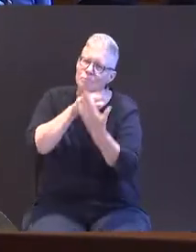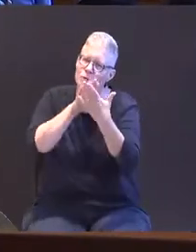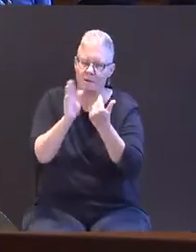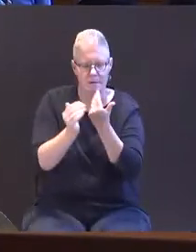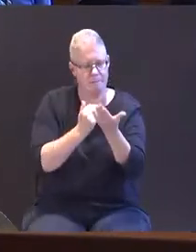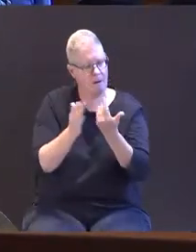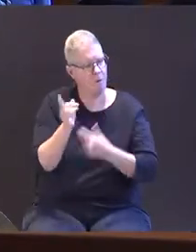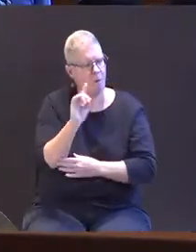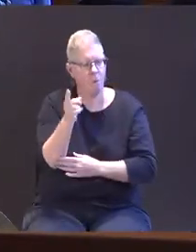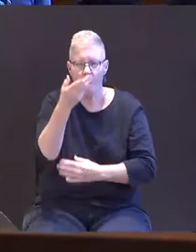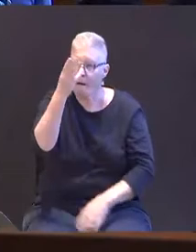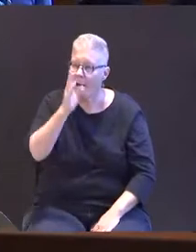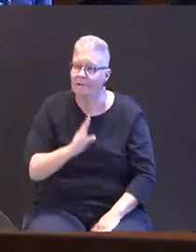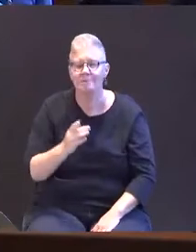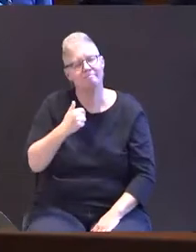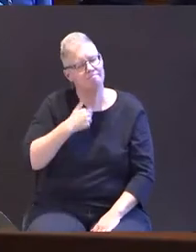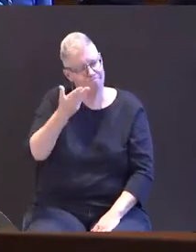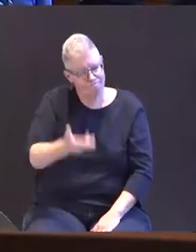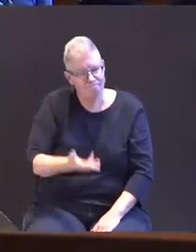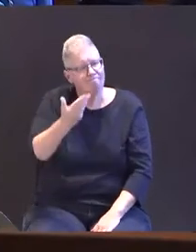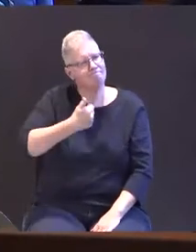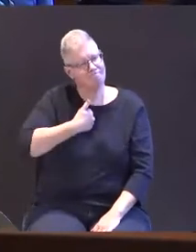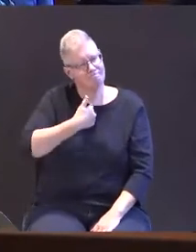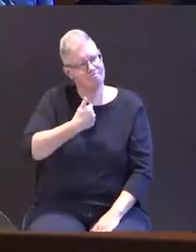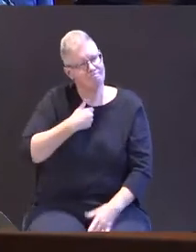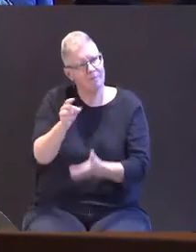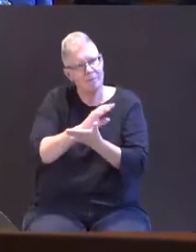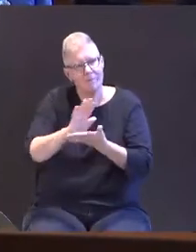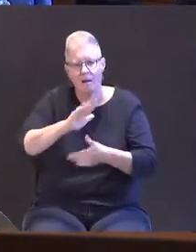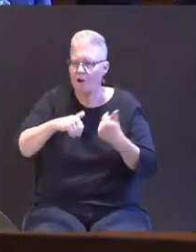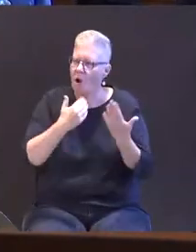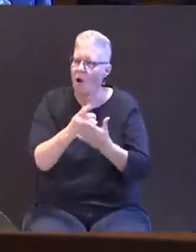am divine, and all is well.